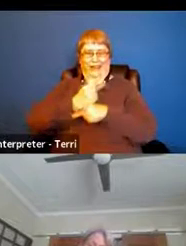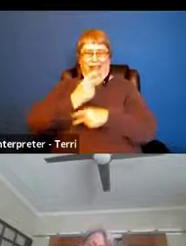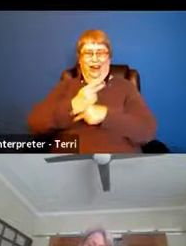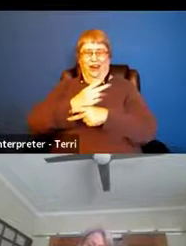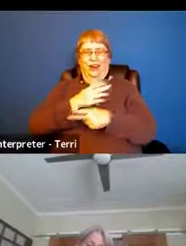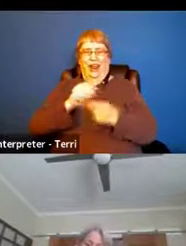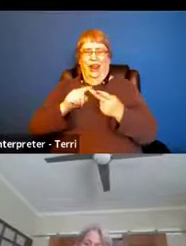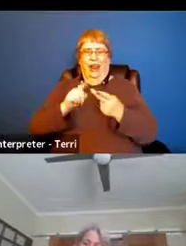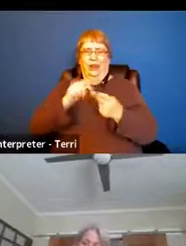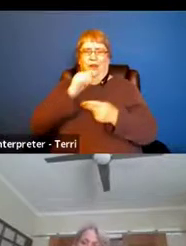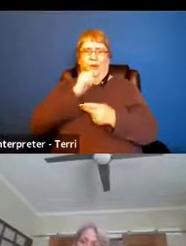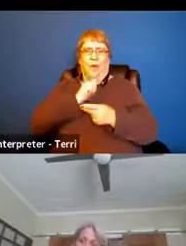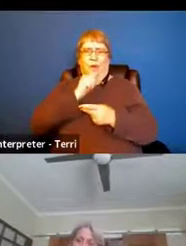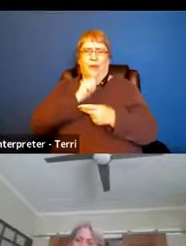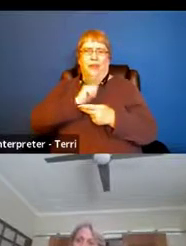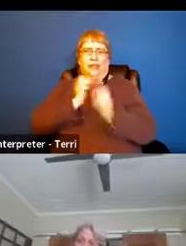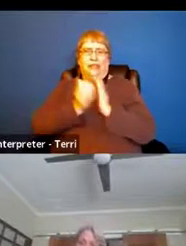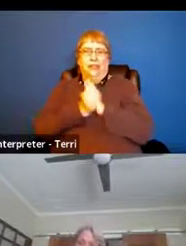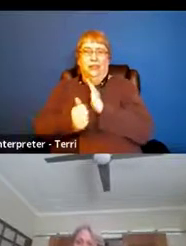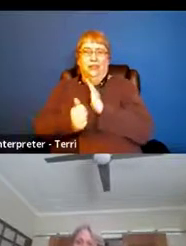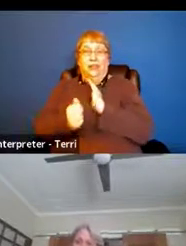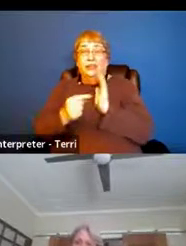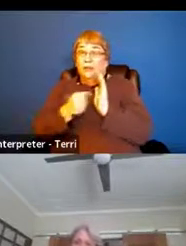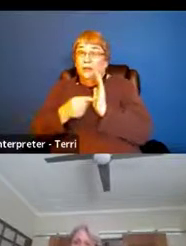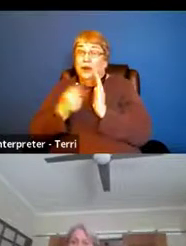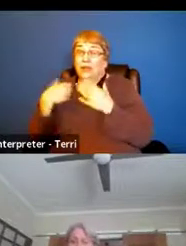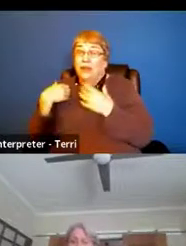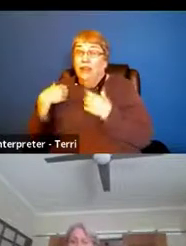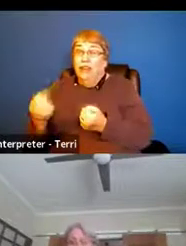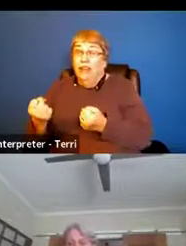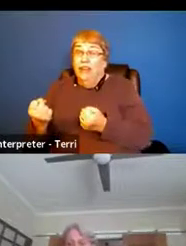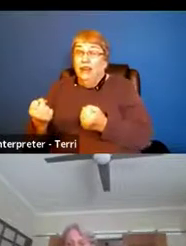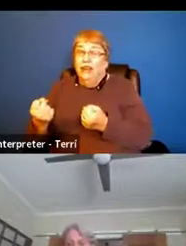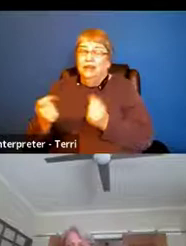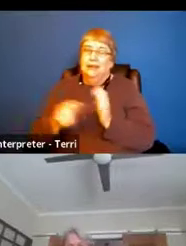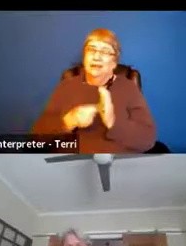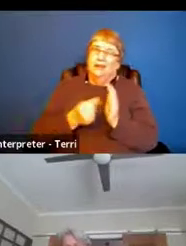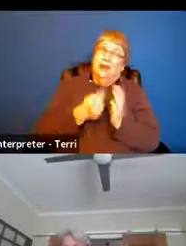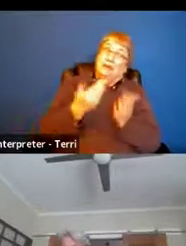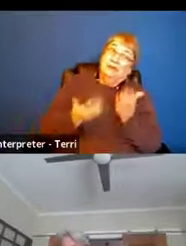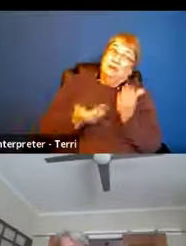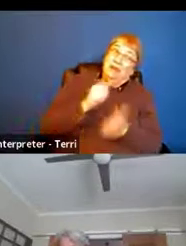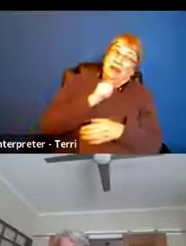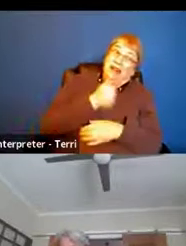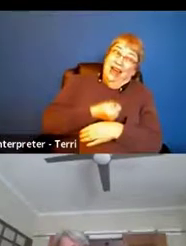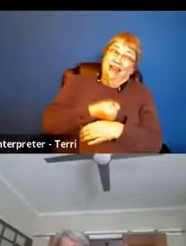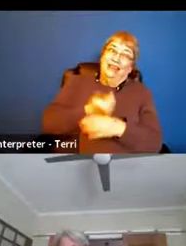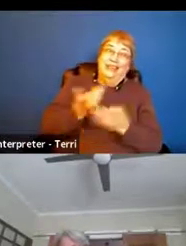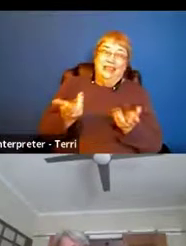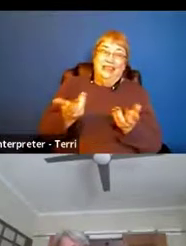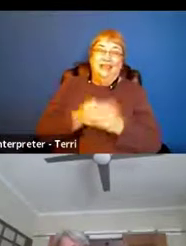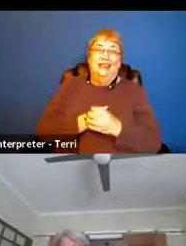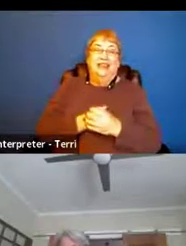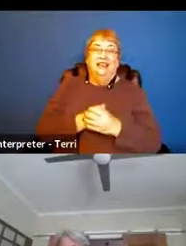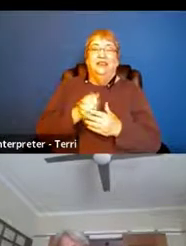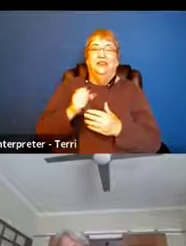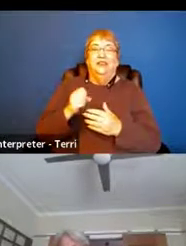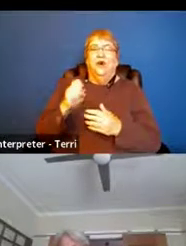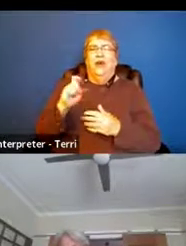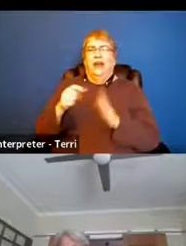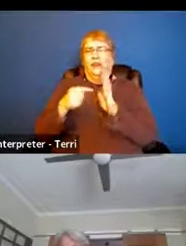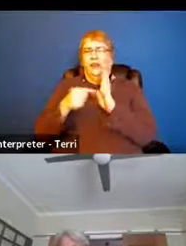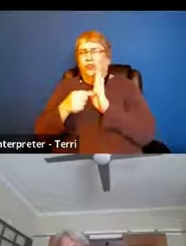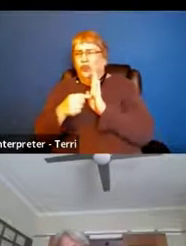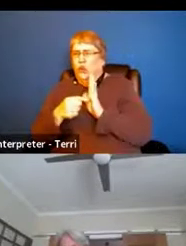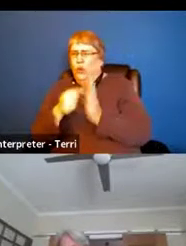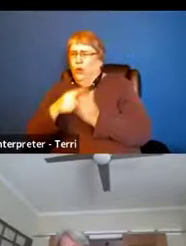skills that we have, sometimes those can be healthy coping skills, and sometimes they might not be as healthy. So modeling what is